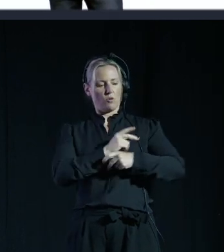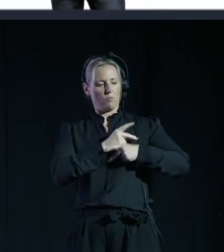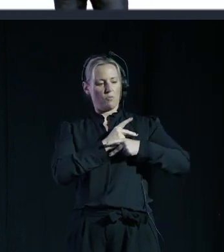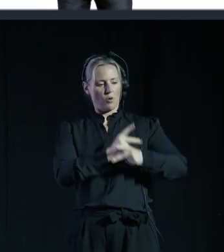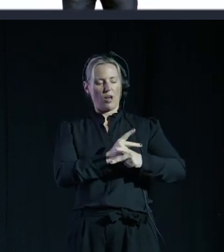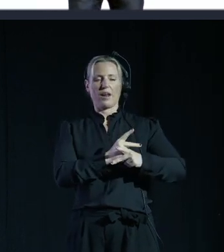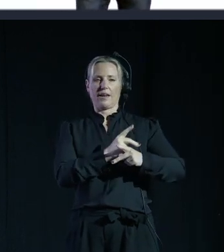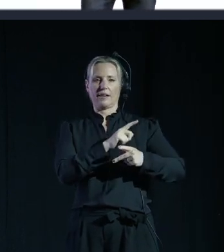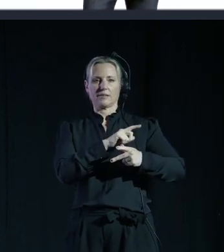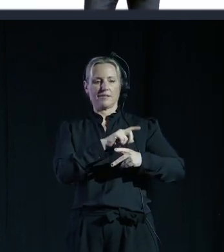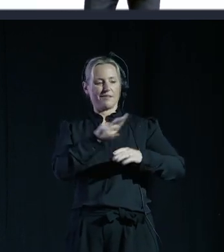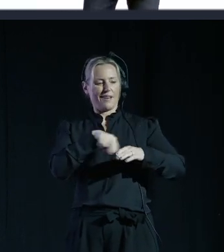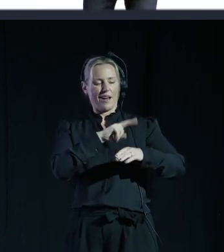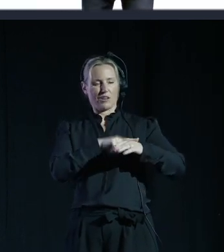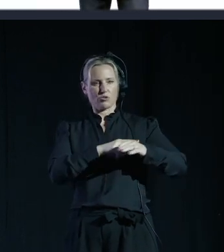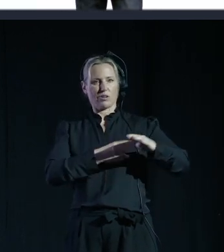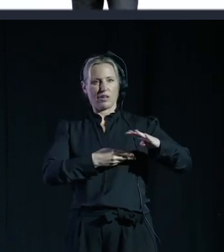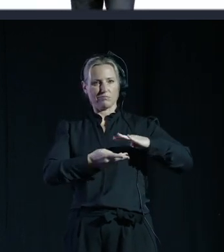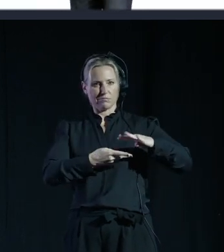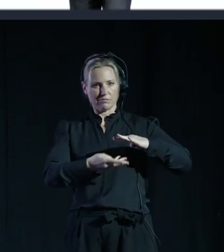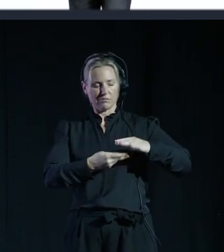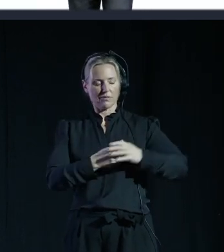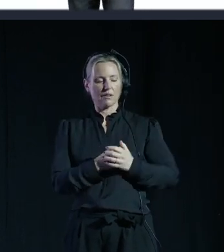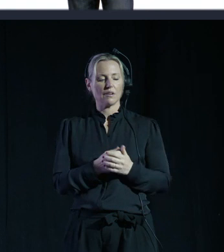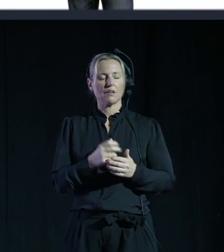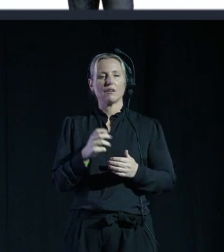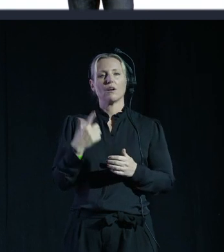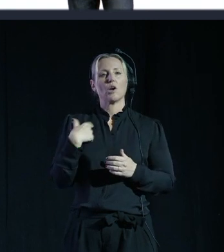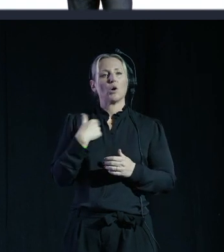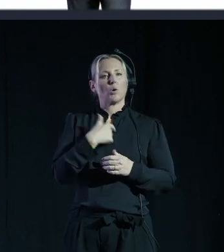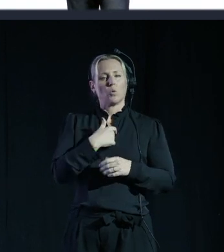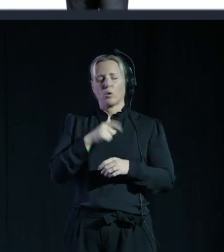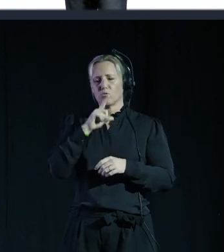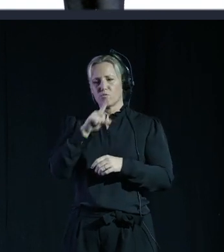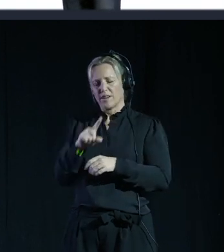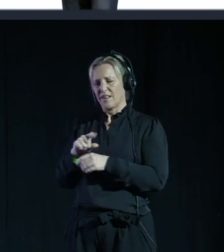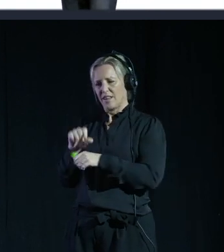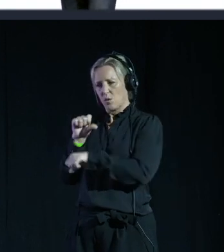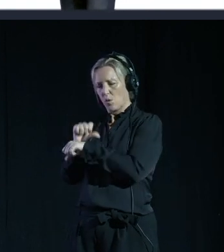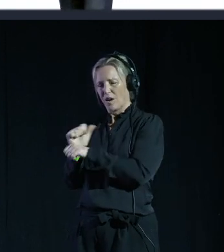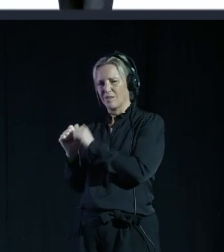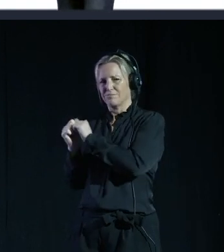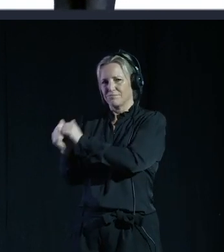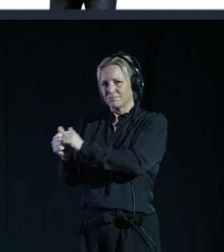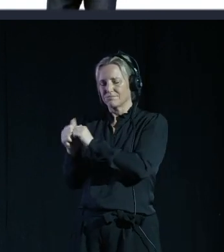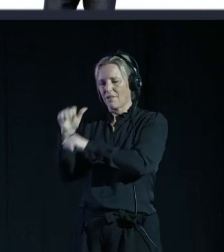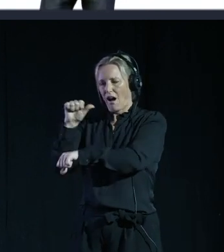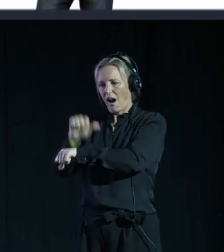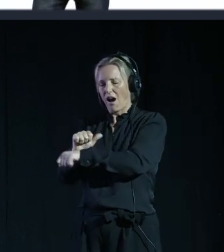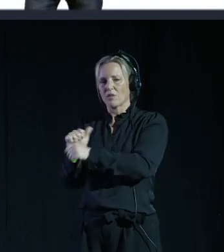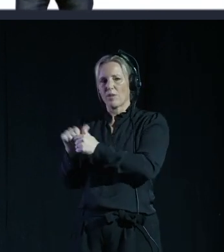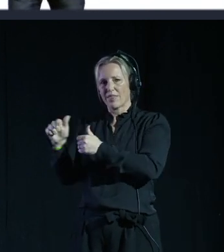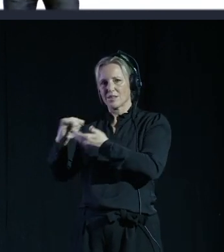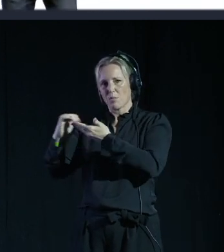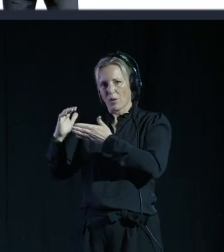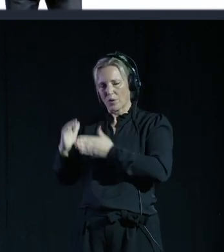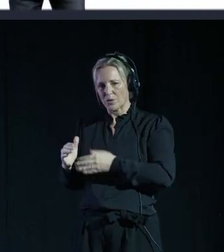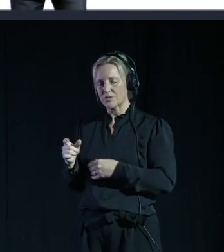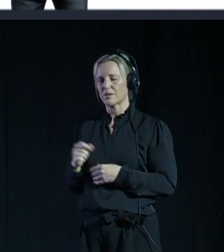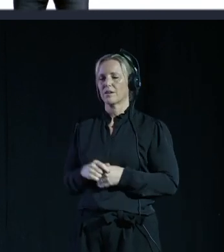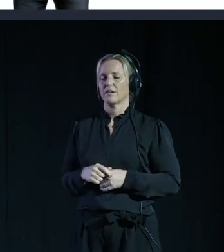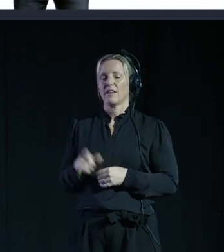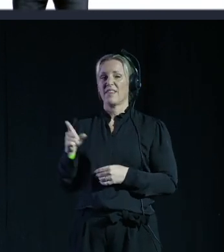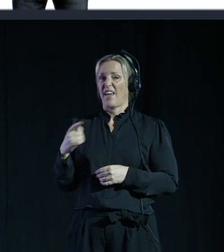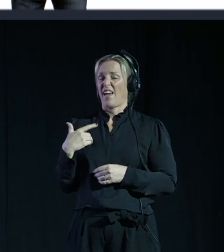you, regardless of the type of tool that you're using. So we're working hard with these partners. They've done amazing work. We've got a phenomenal set